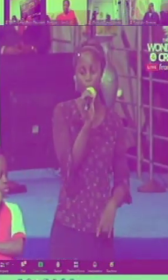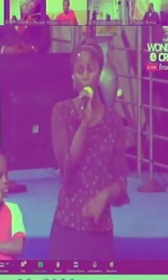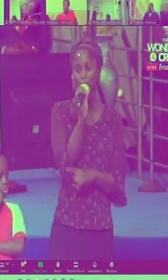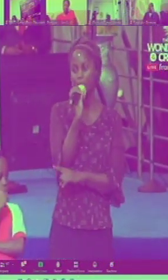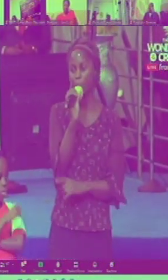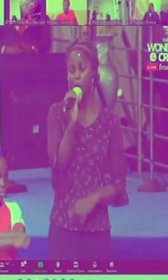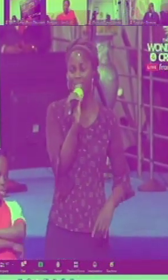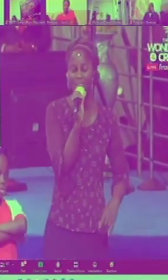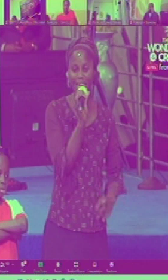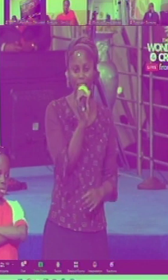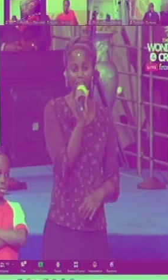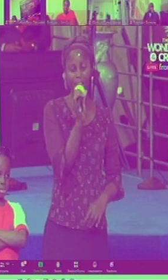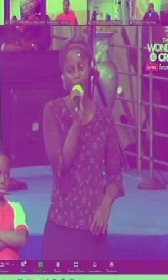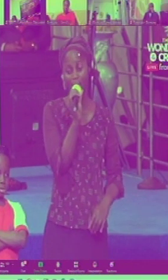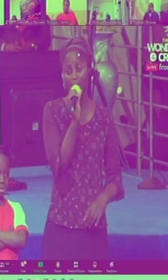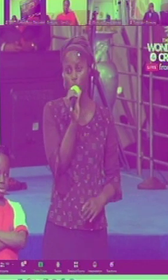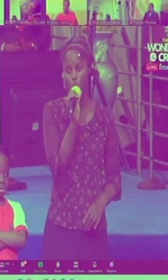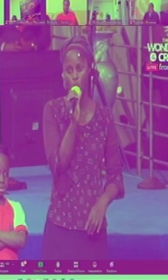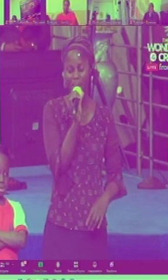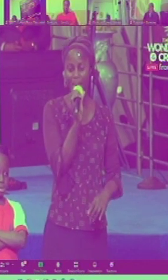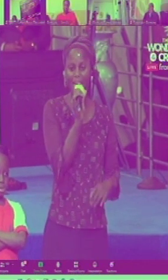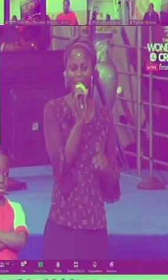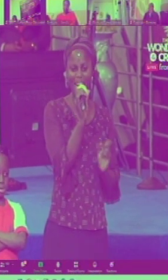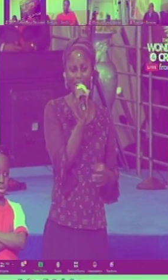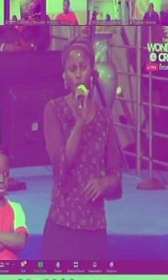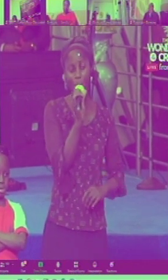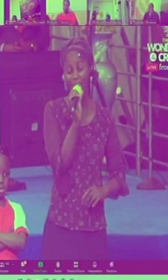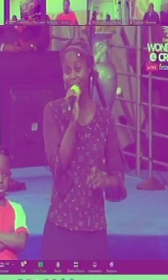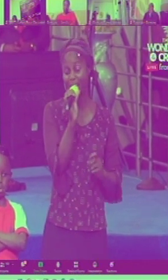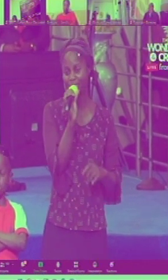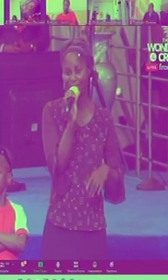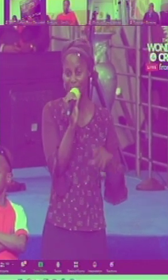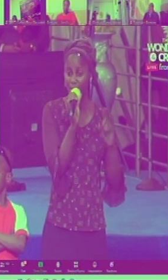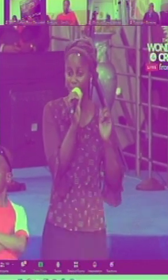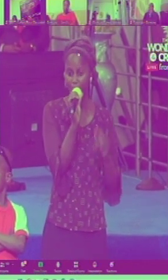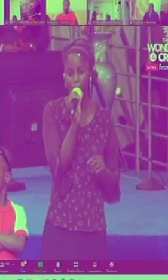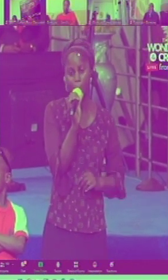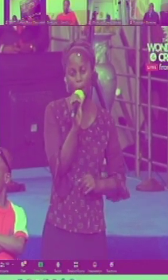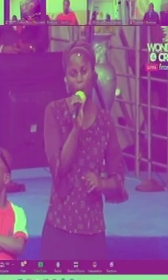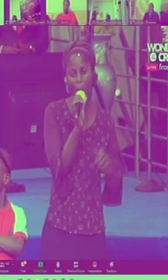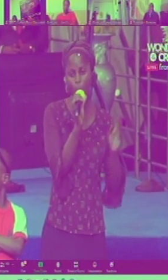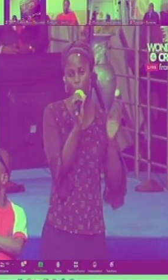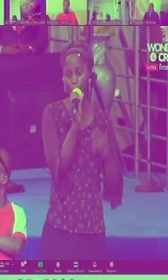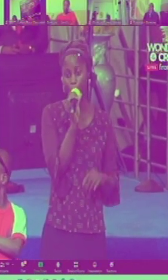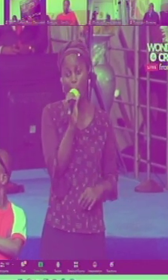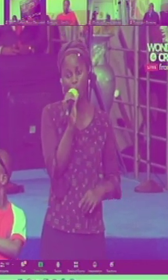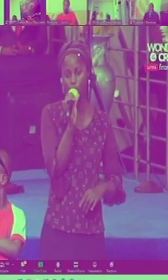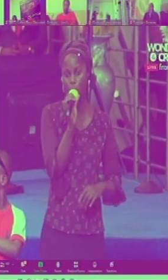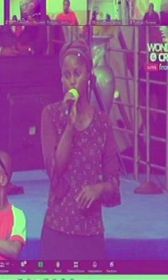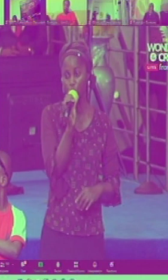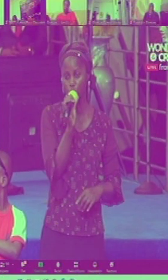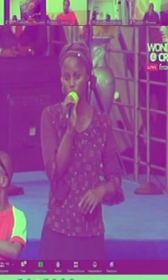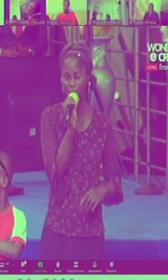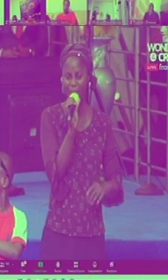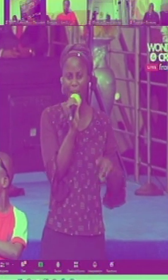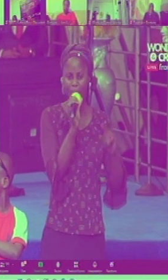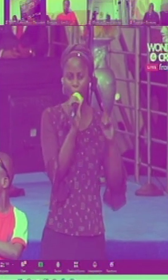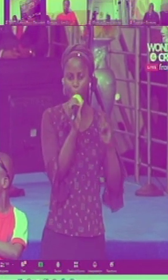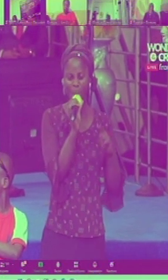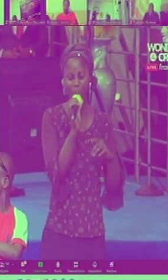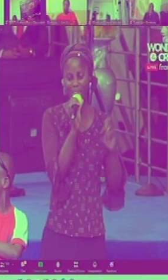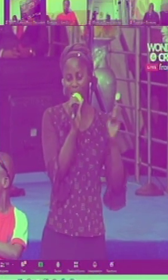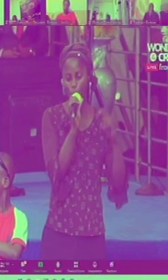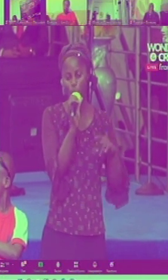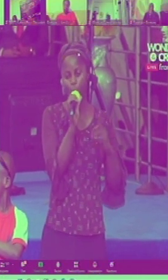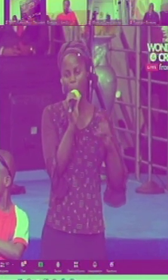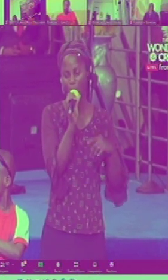Nigeria. The boy standing here is my son. He had a domestic accident in September while we were preparing for resumption. The